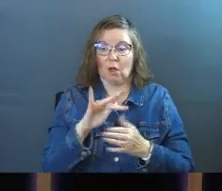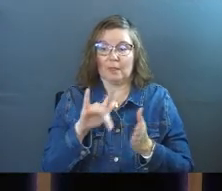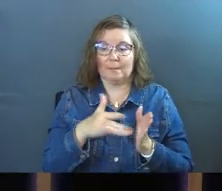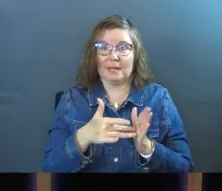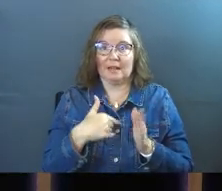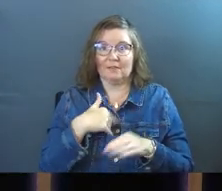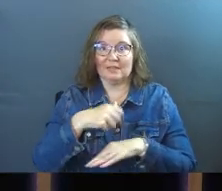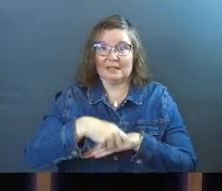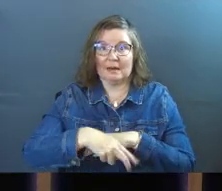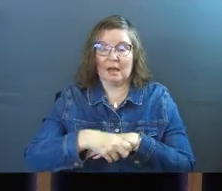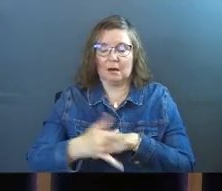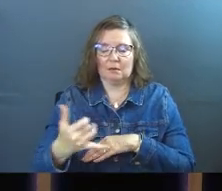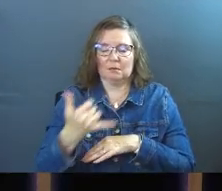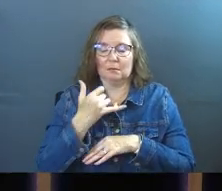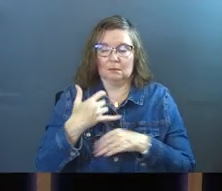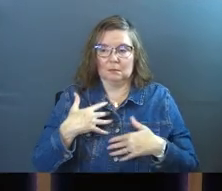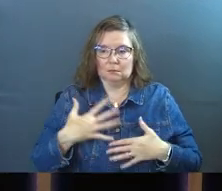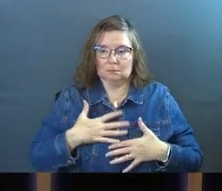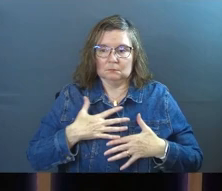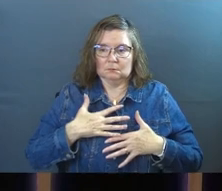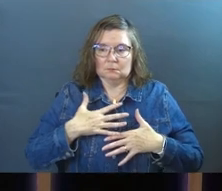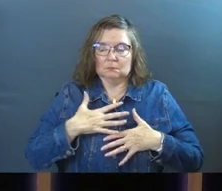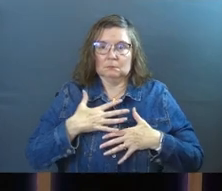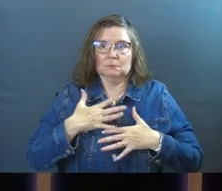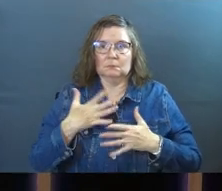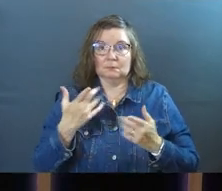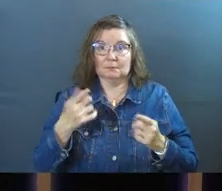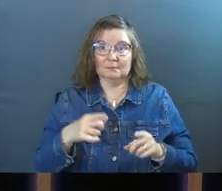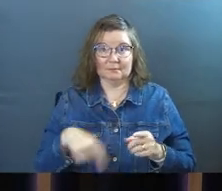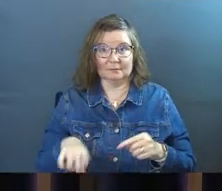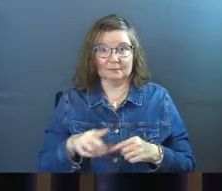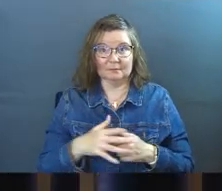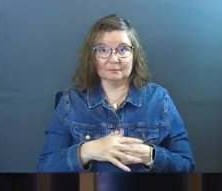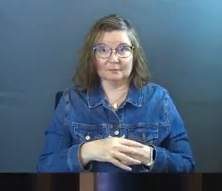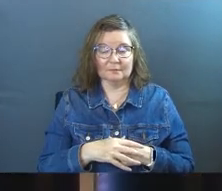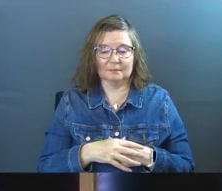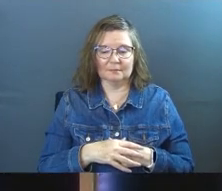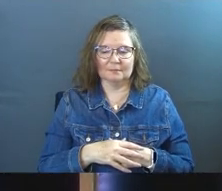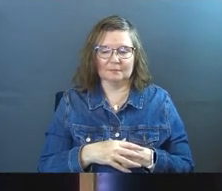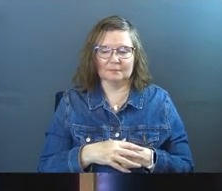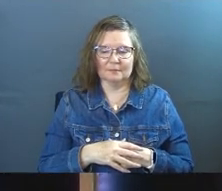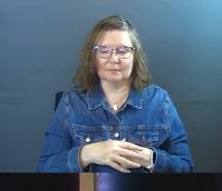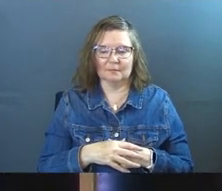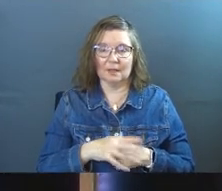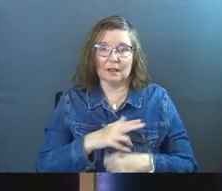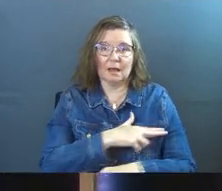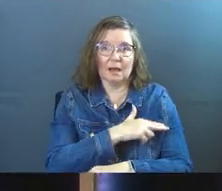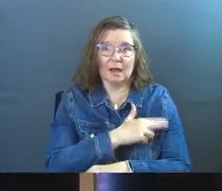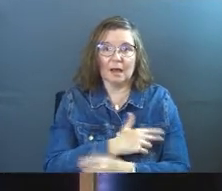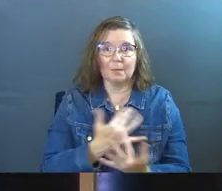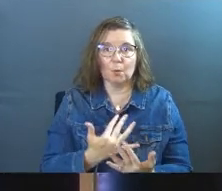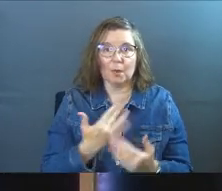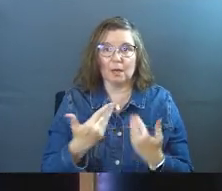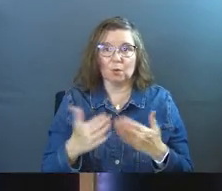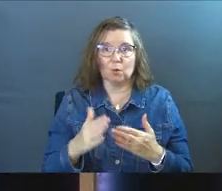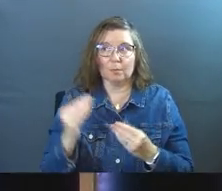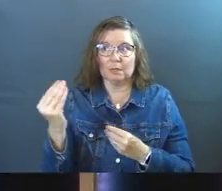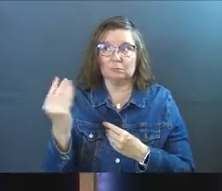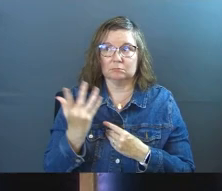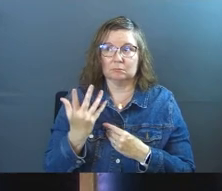night that something happened, and you physically trembled when you got the news. Some of you were in a hospital waiting room and news